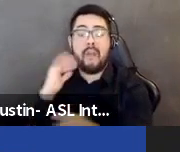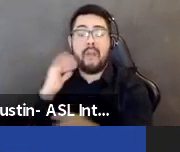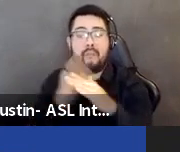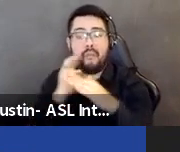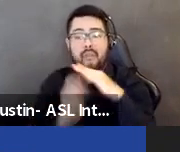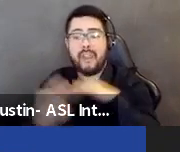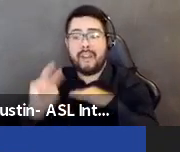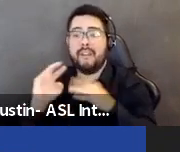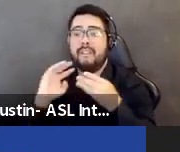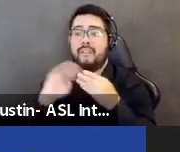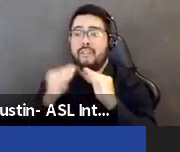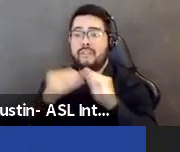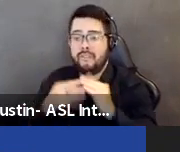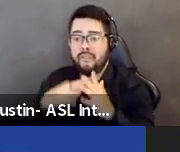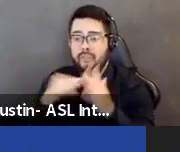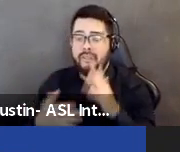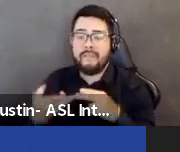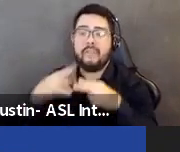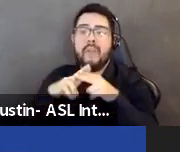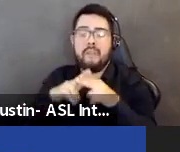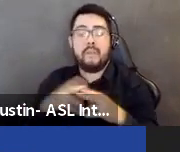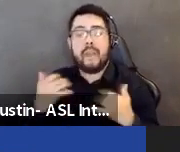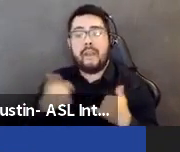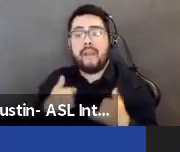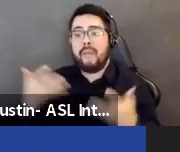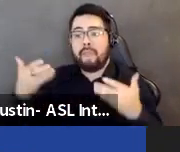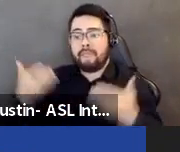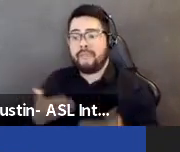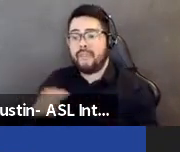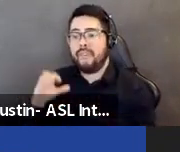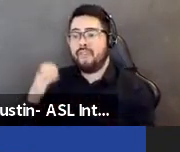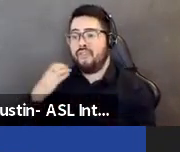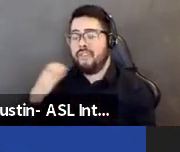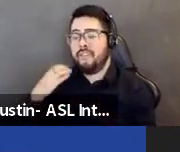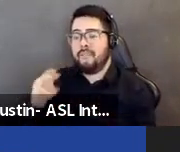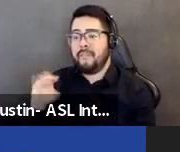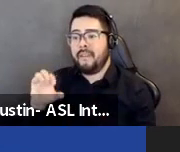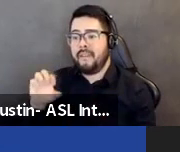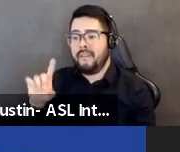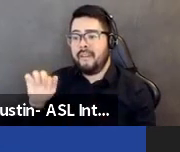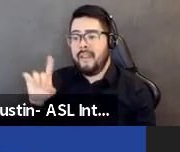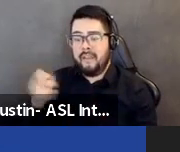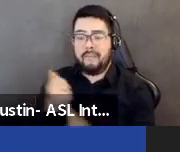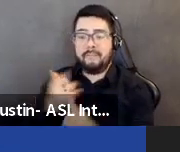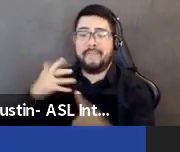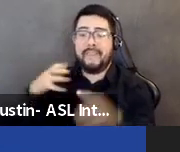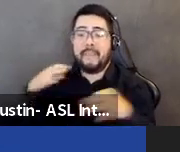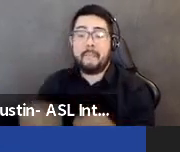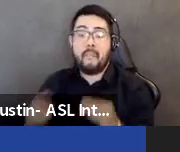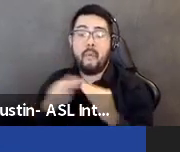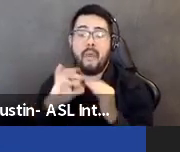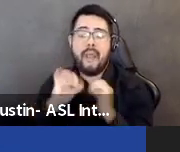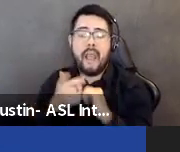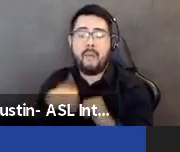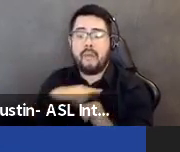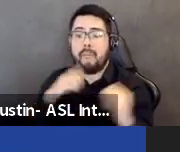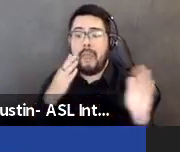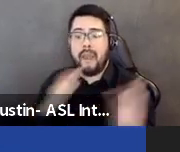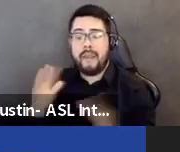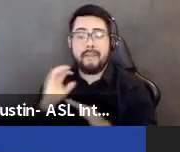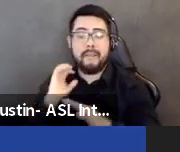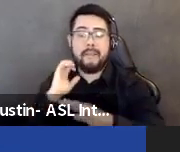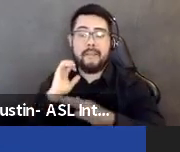saganash at this time i would like to invite chief mcdade to share more details on how we will continue to address overcrowding